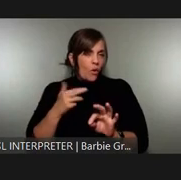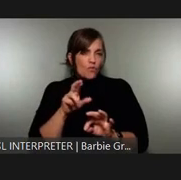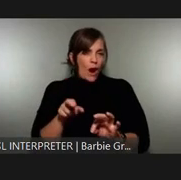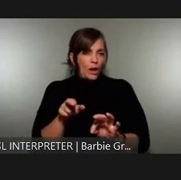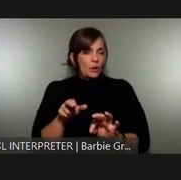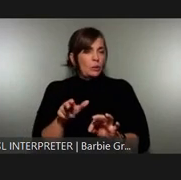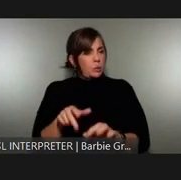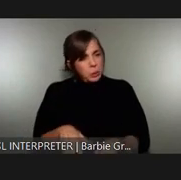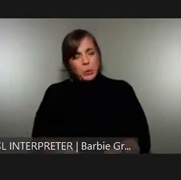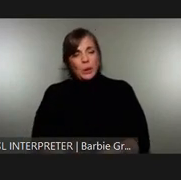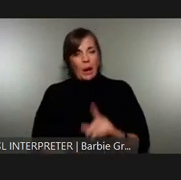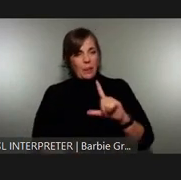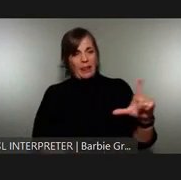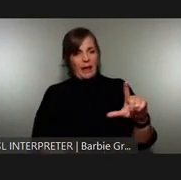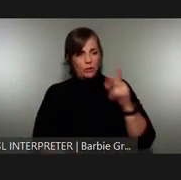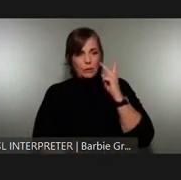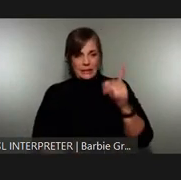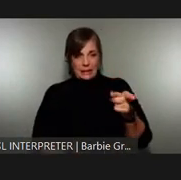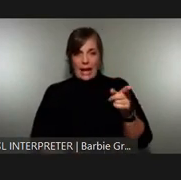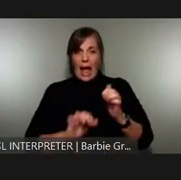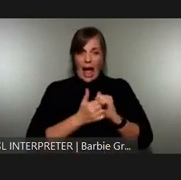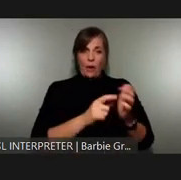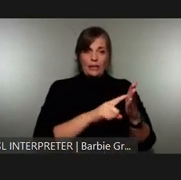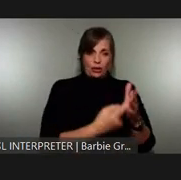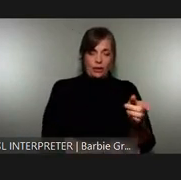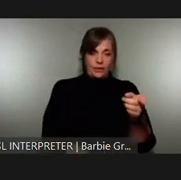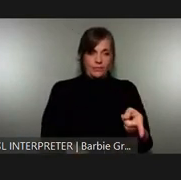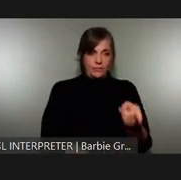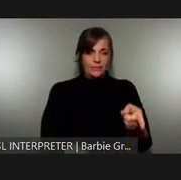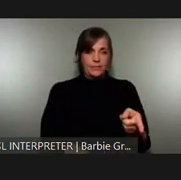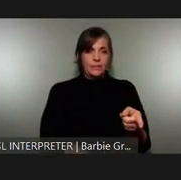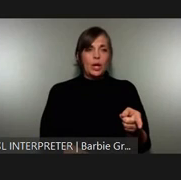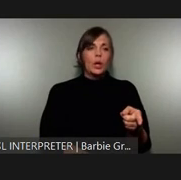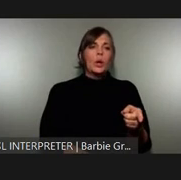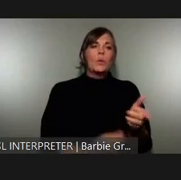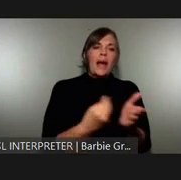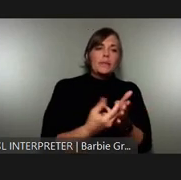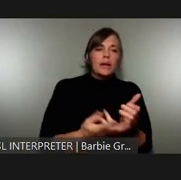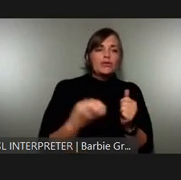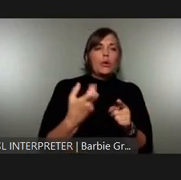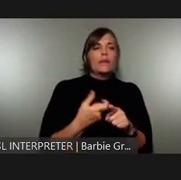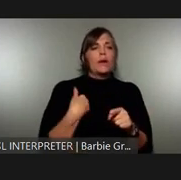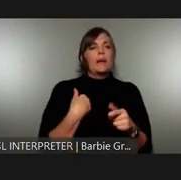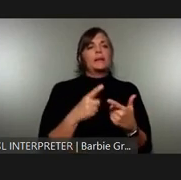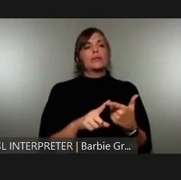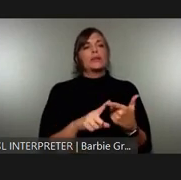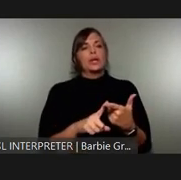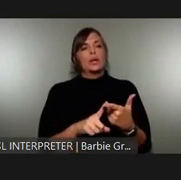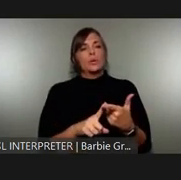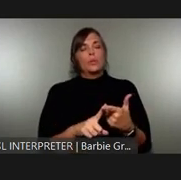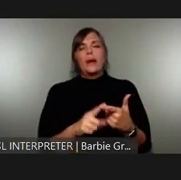facing multi-million-dollar deficits. We'd had $1 million swiped from us. We had 16% bus